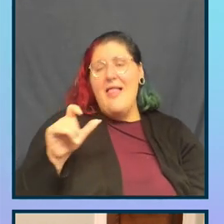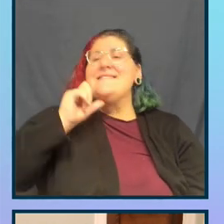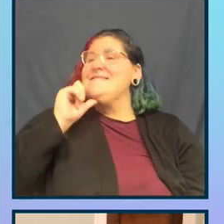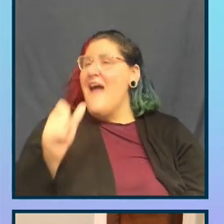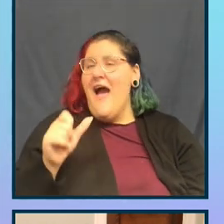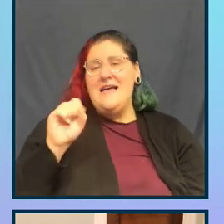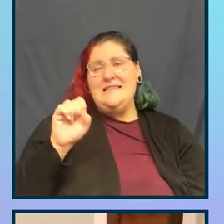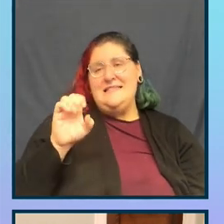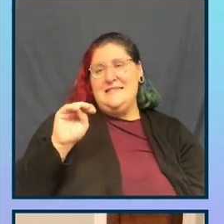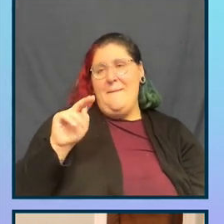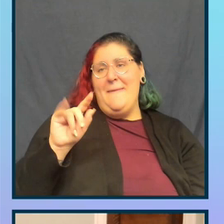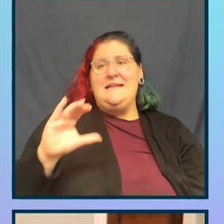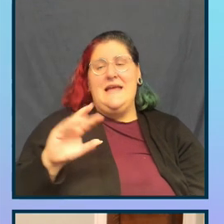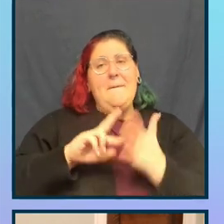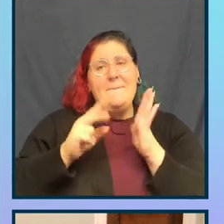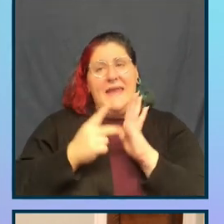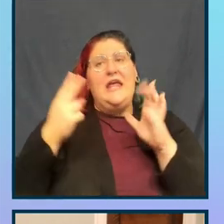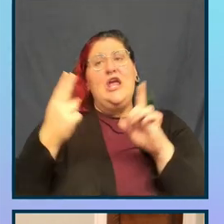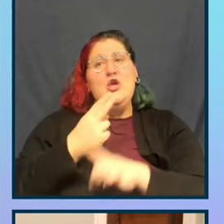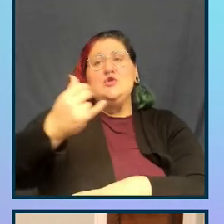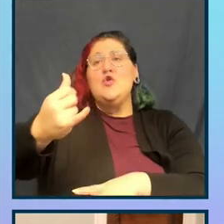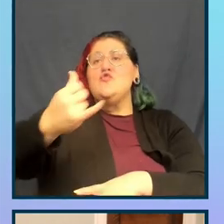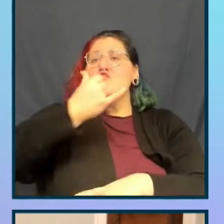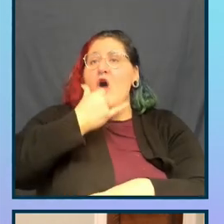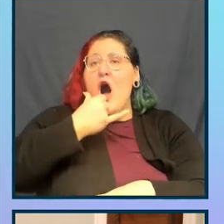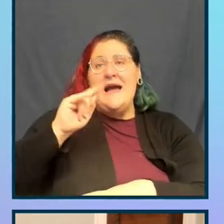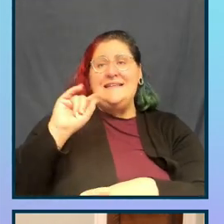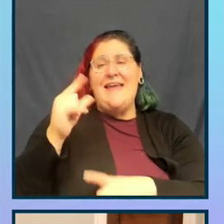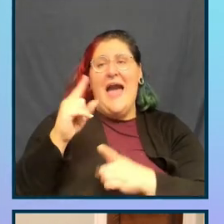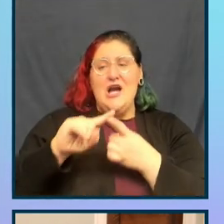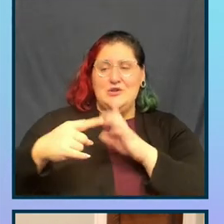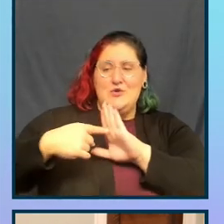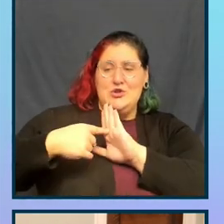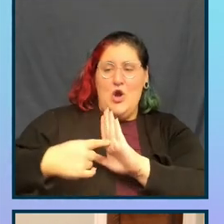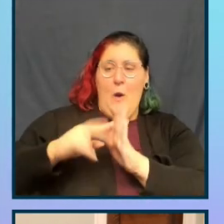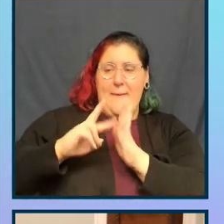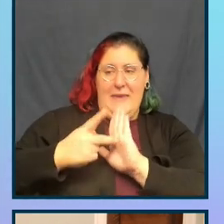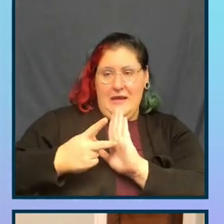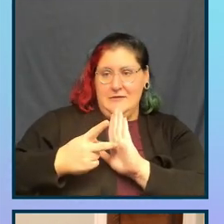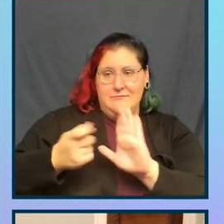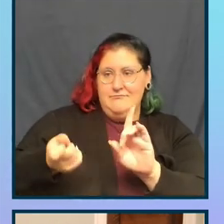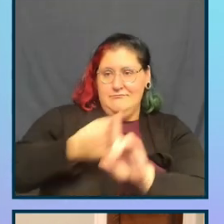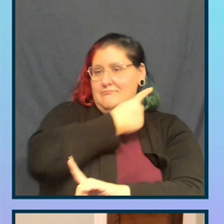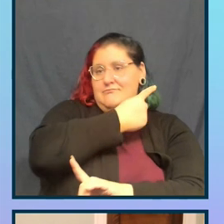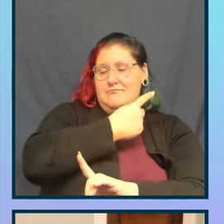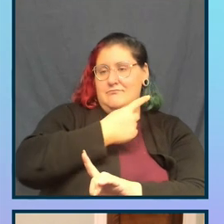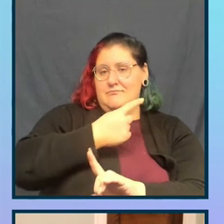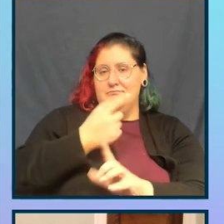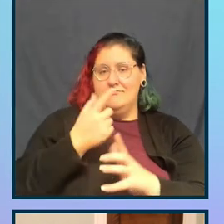it uses the wrong tags to convey the meaning and the functionality it's trying to provide.